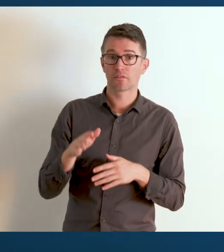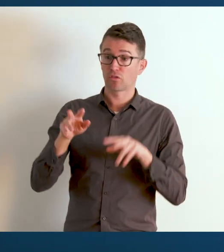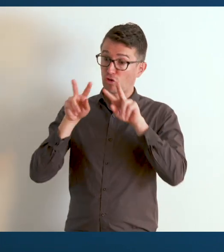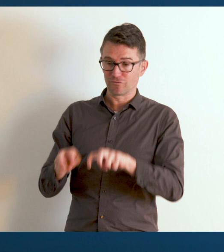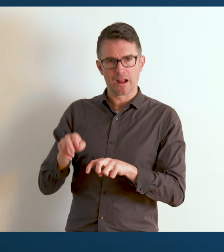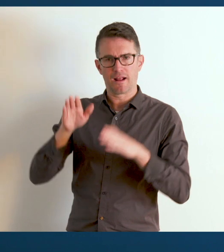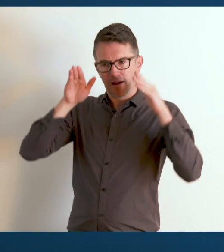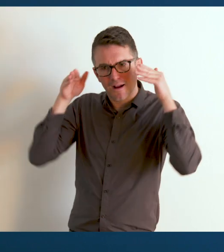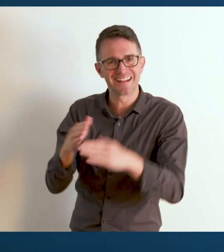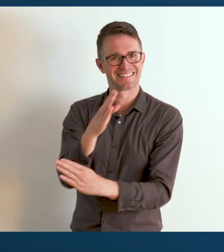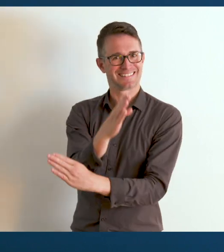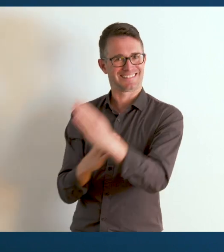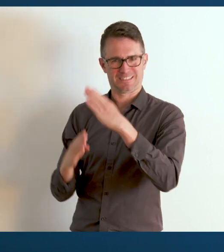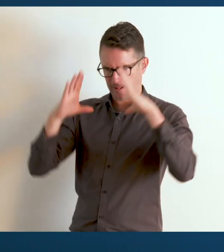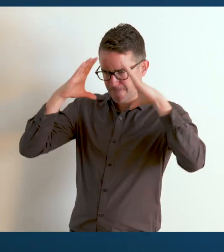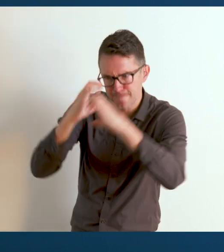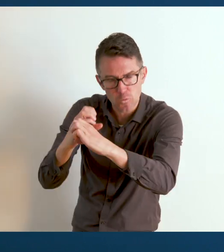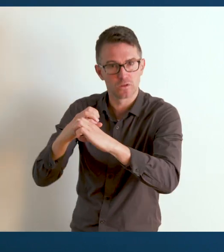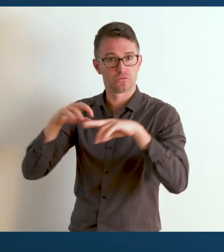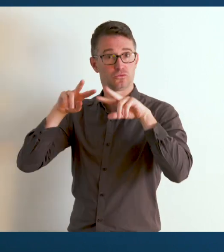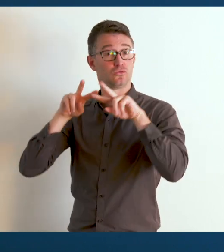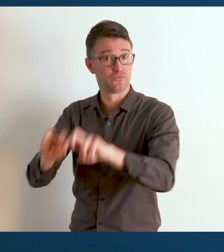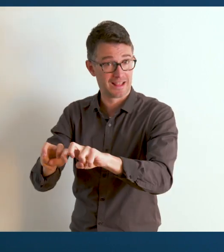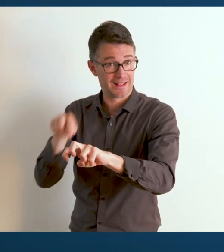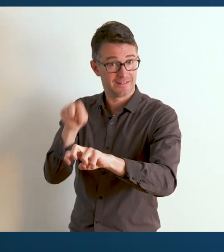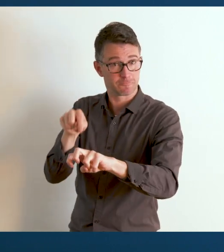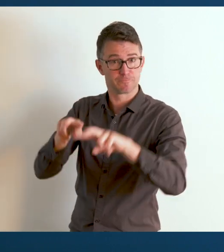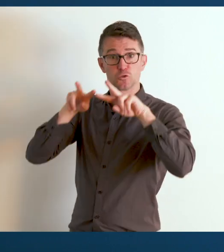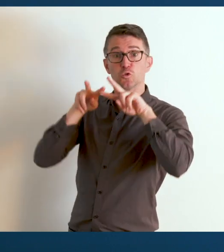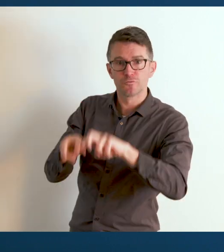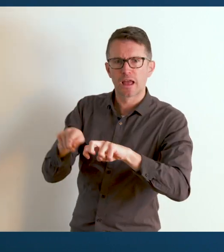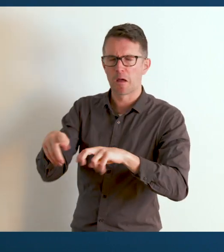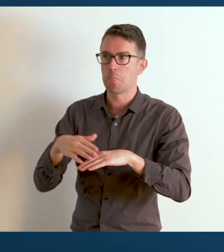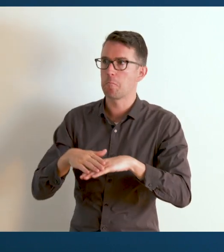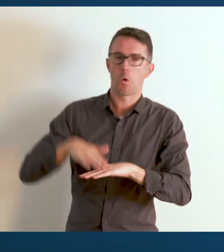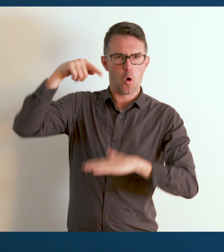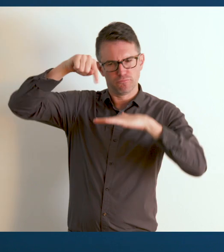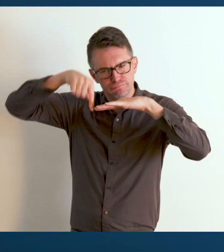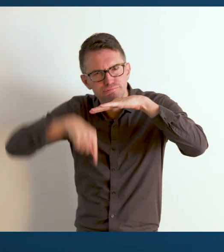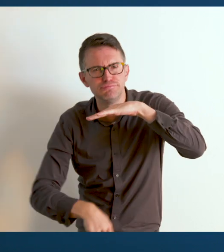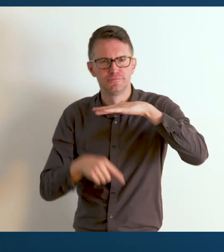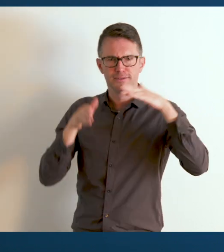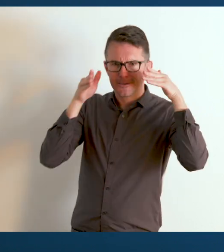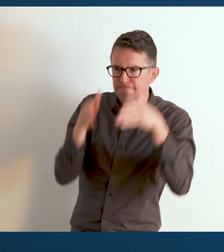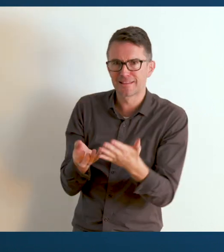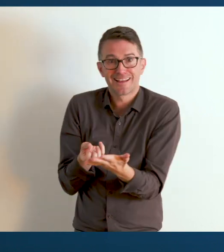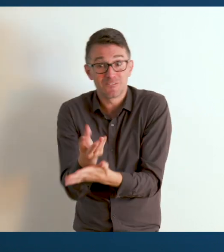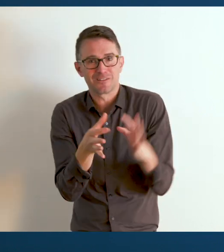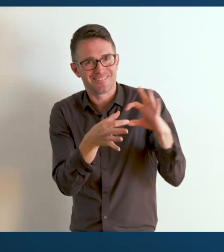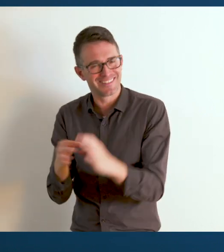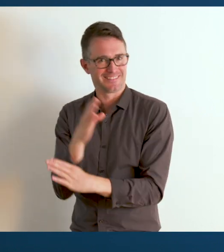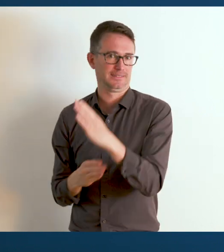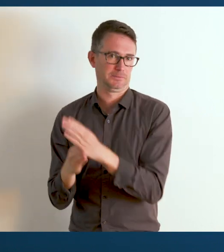is a disability-focused survey. And this gives you the best coverage of information